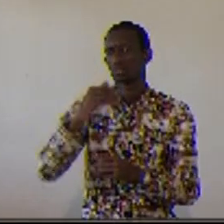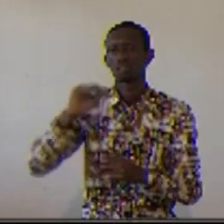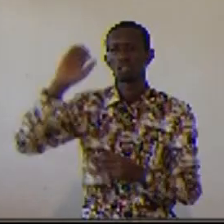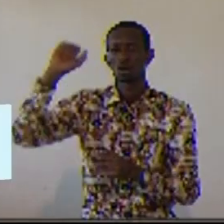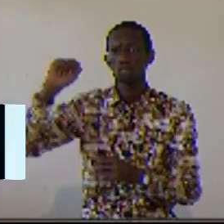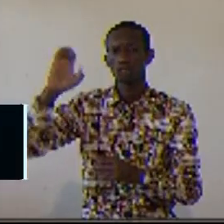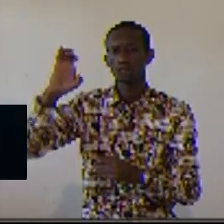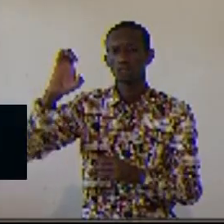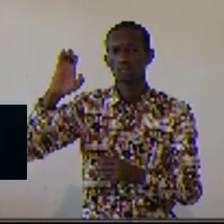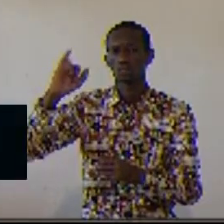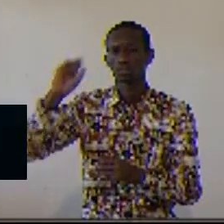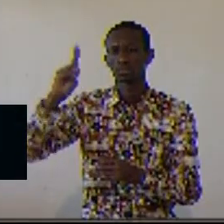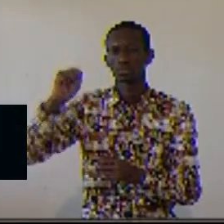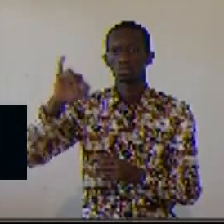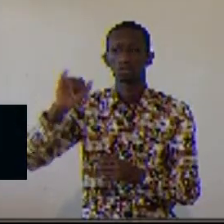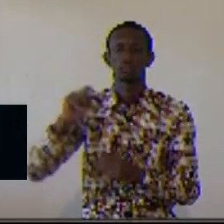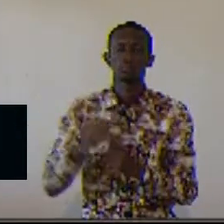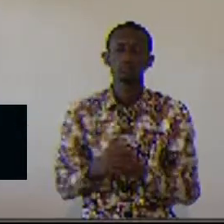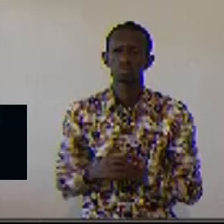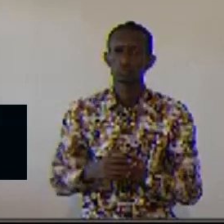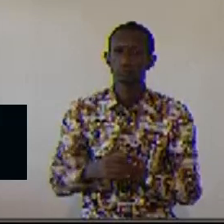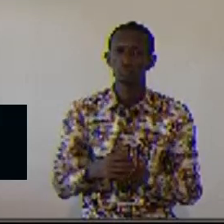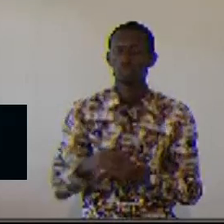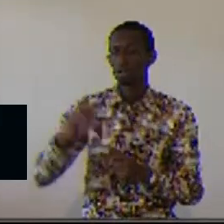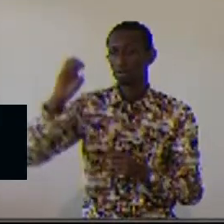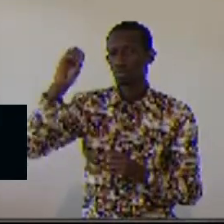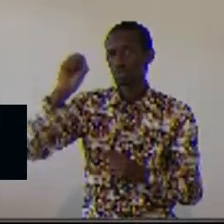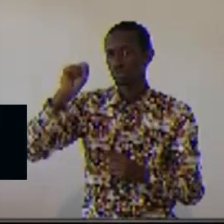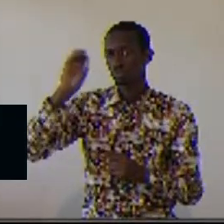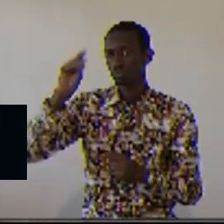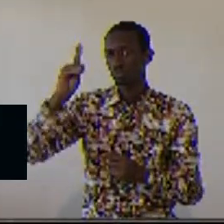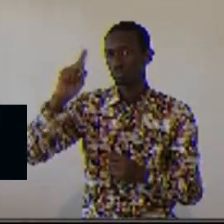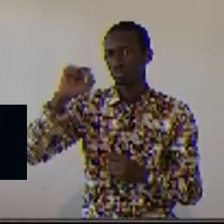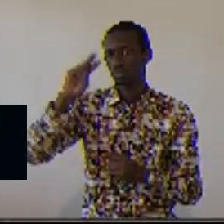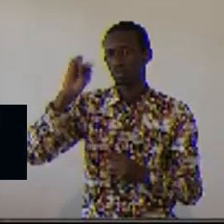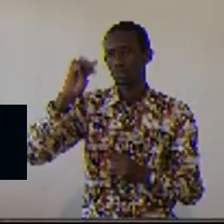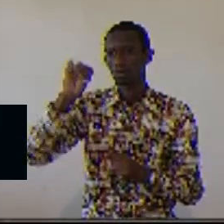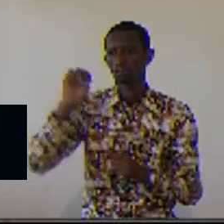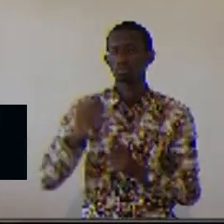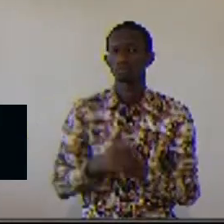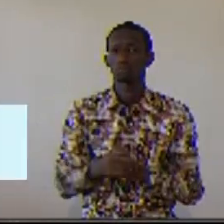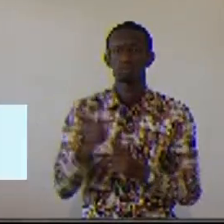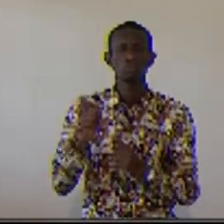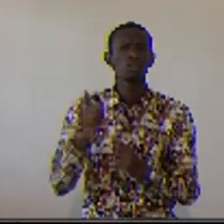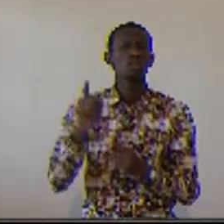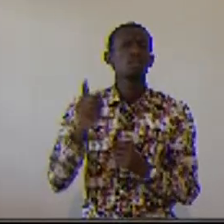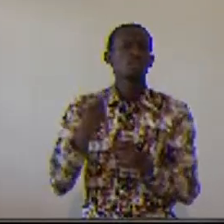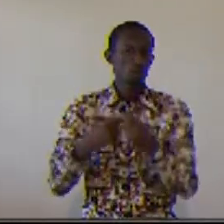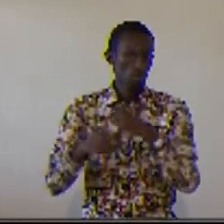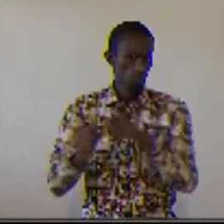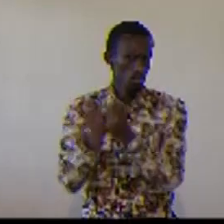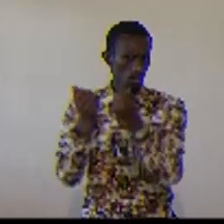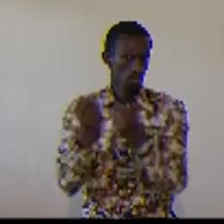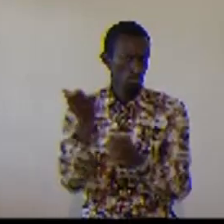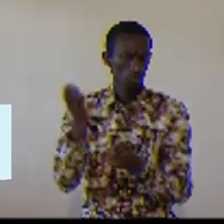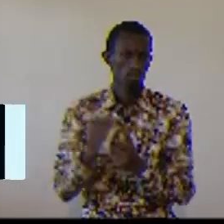do. Sodium hydrogen carbonate and sodium carbonate. So the effect of substituents,